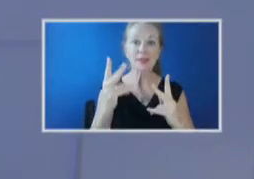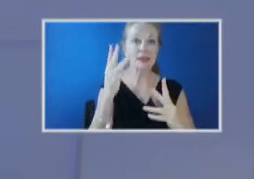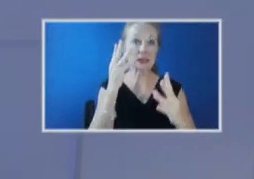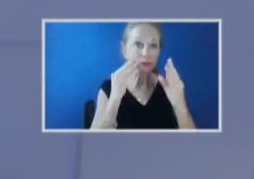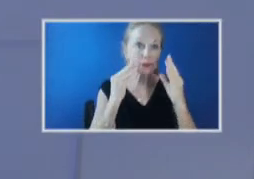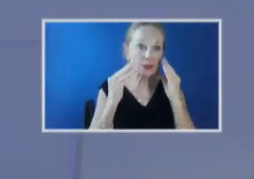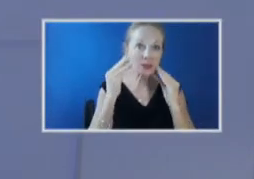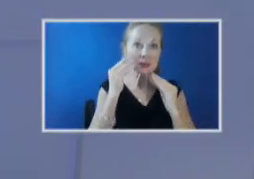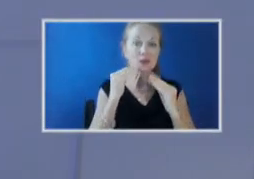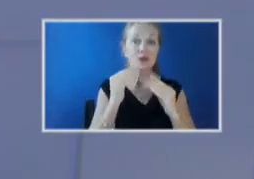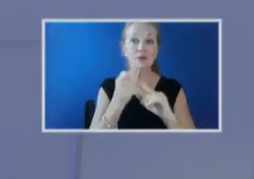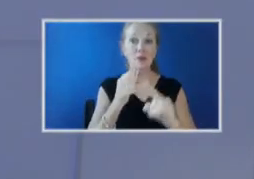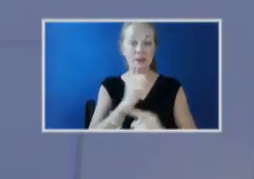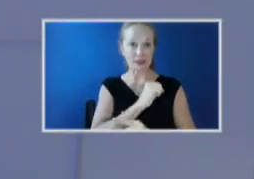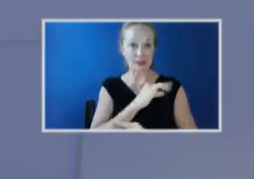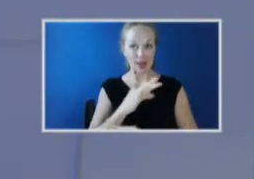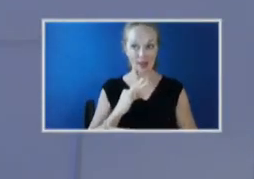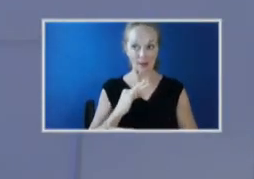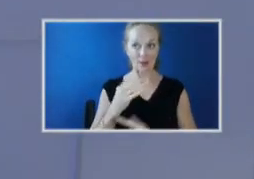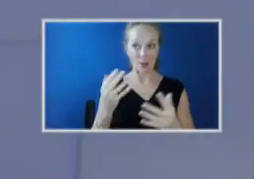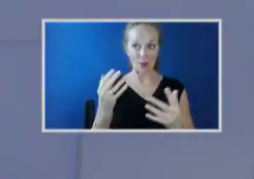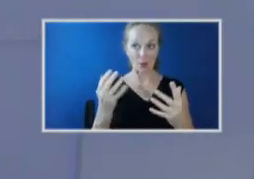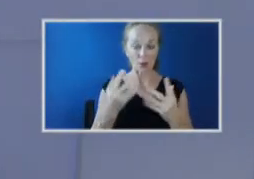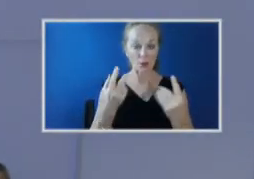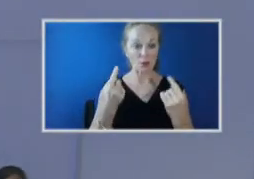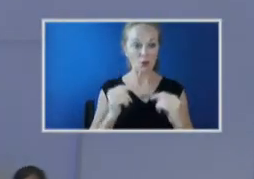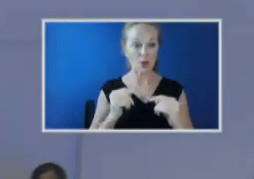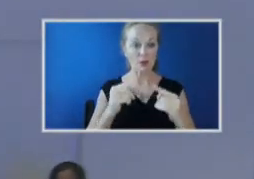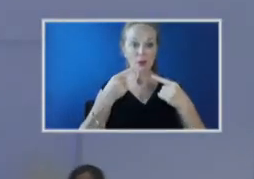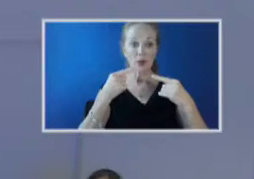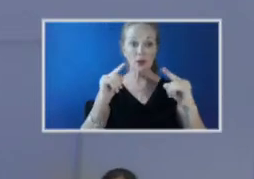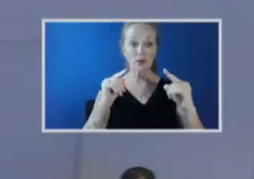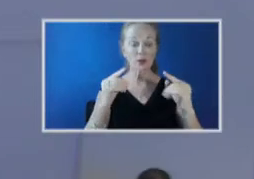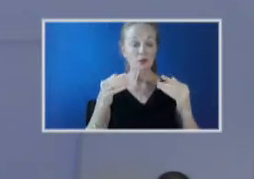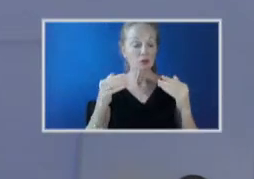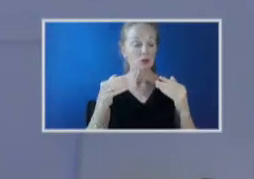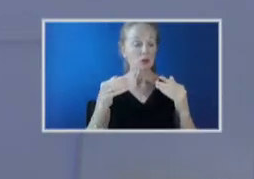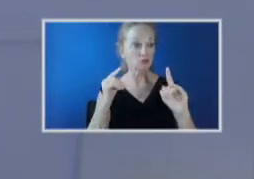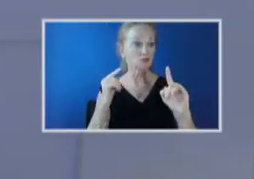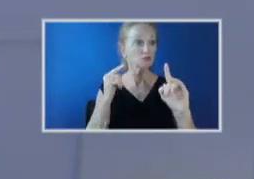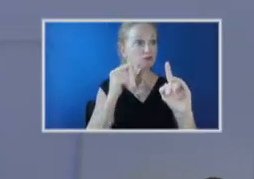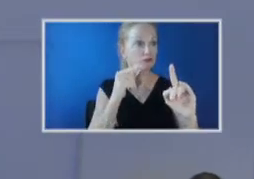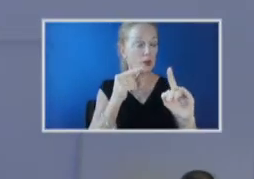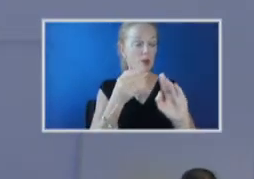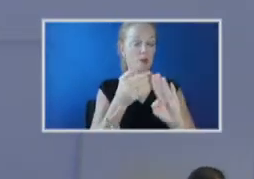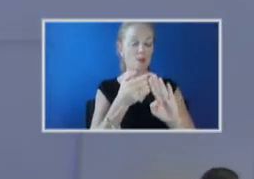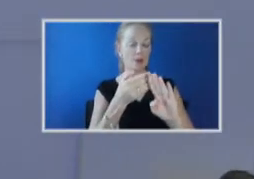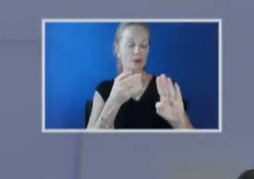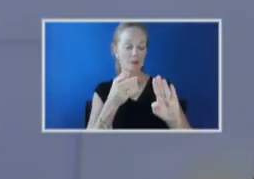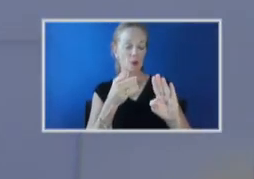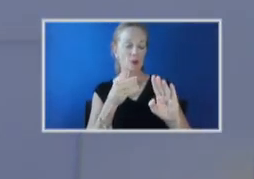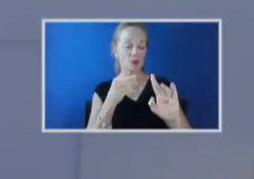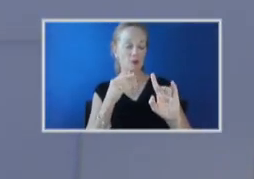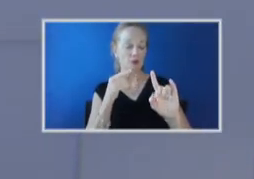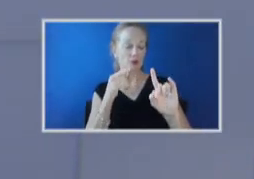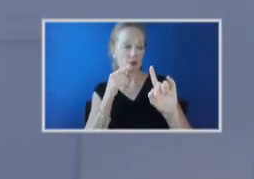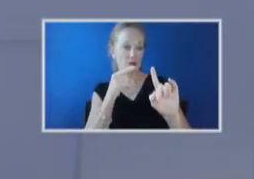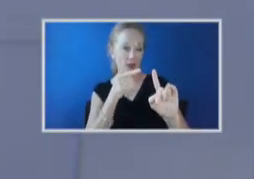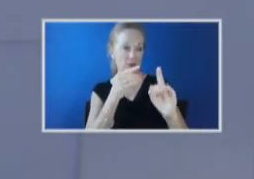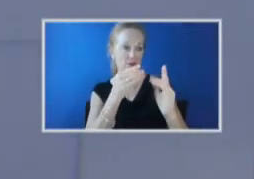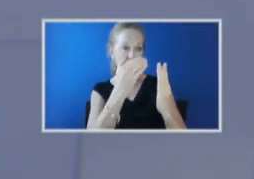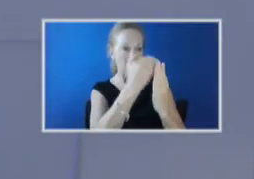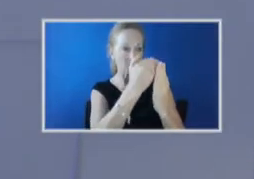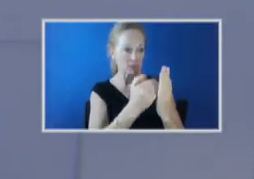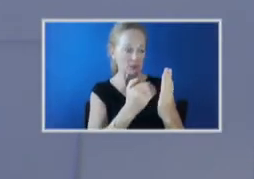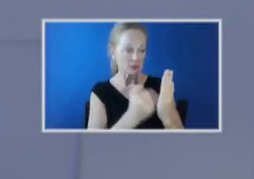from the staff what we're trying to accomplish in moving forward. But before we go directly to that agenda, let's